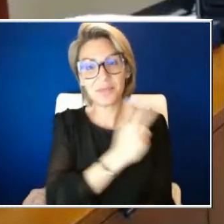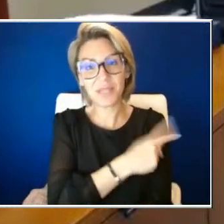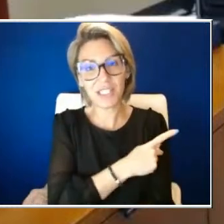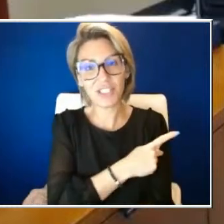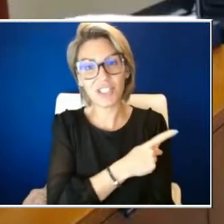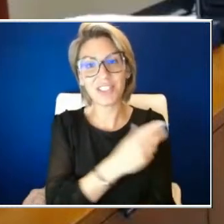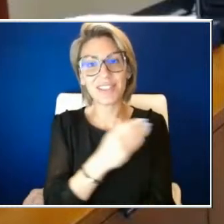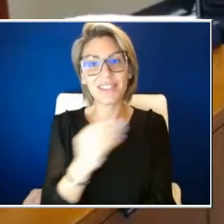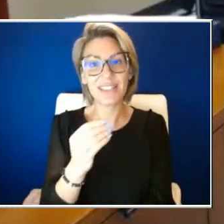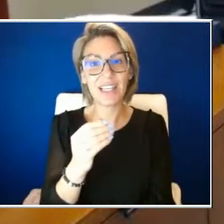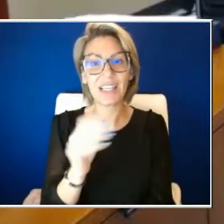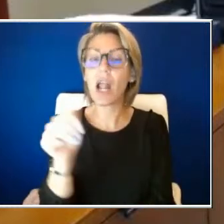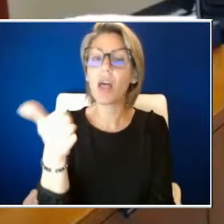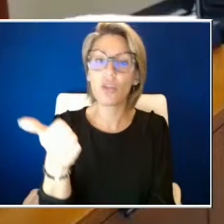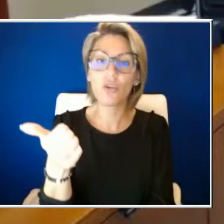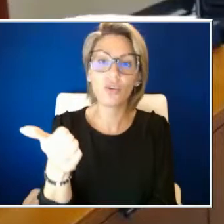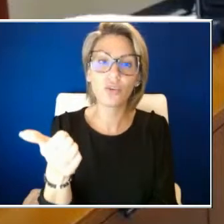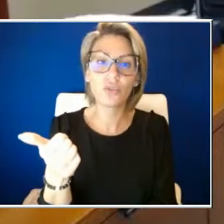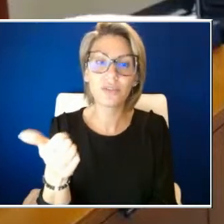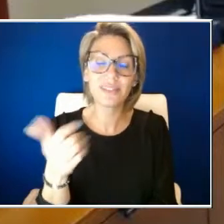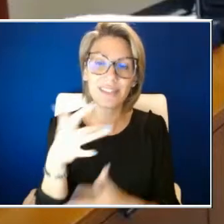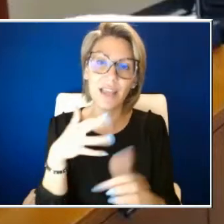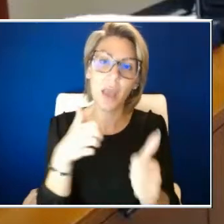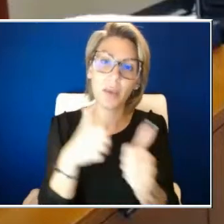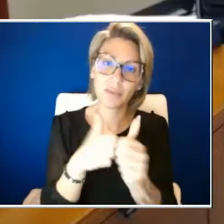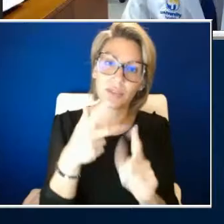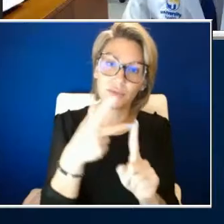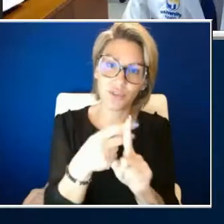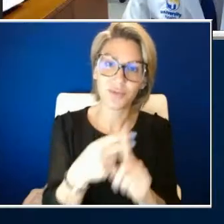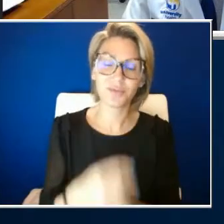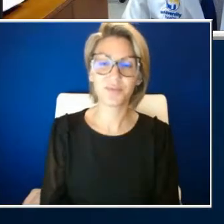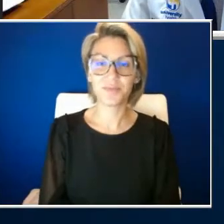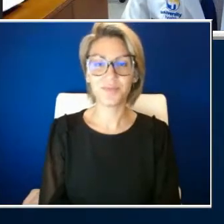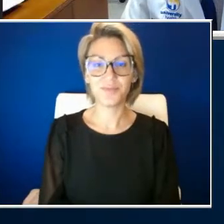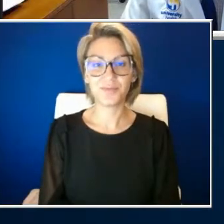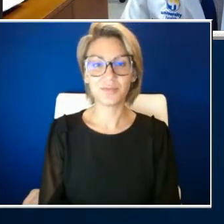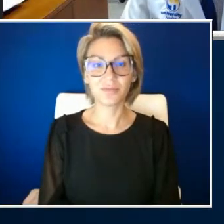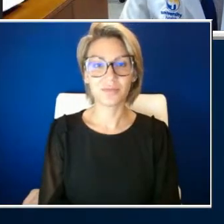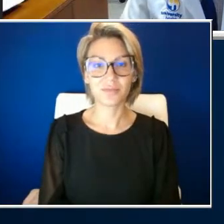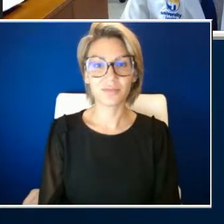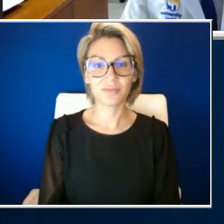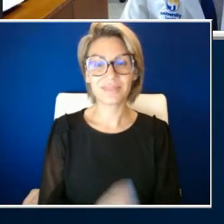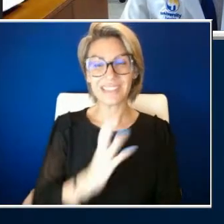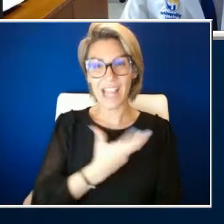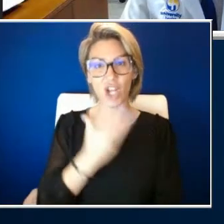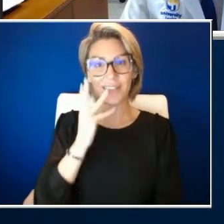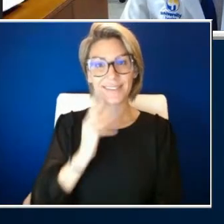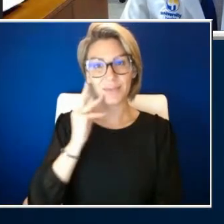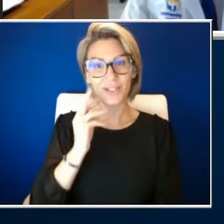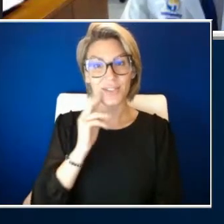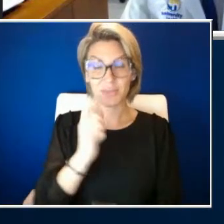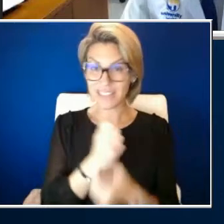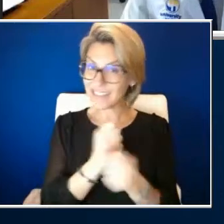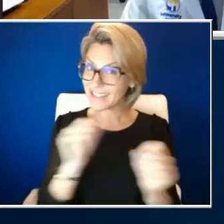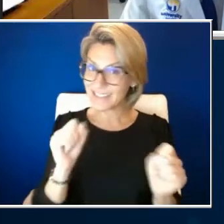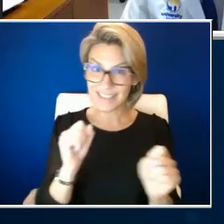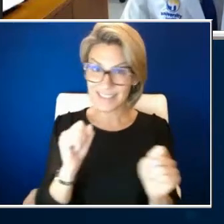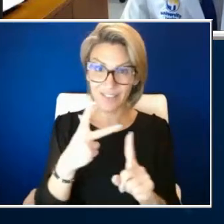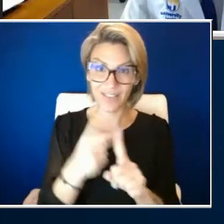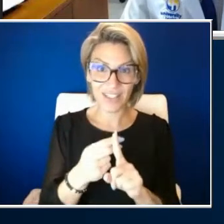and others to get updated. Our experience has been very safe vaccine. Your thoughts?